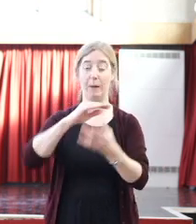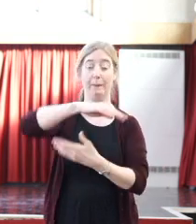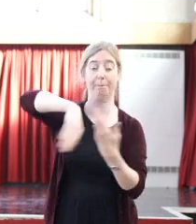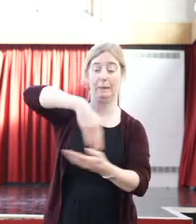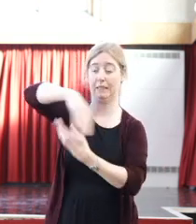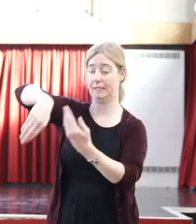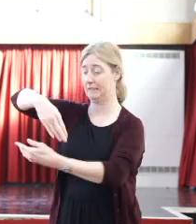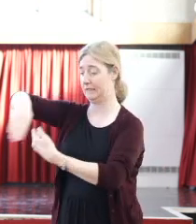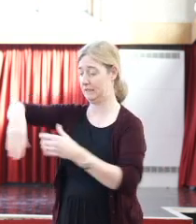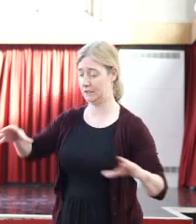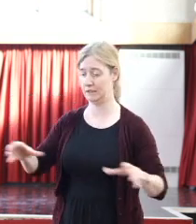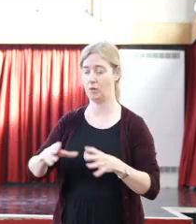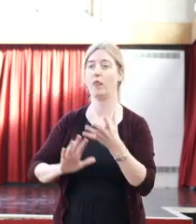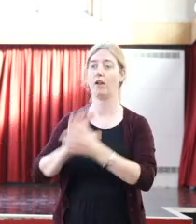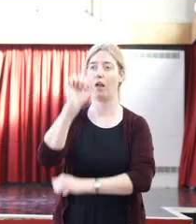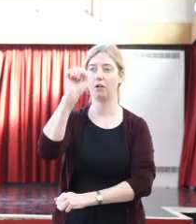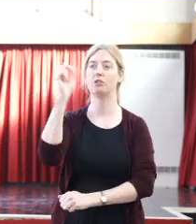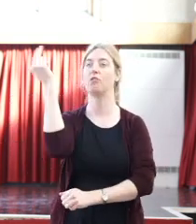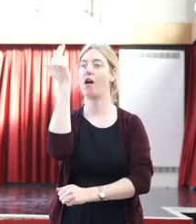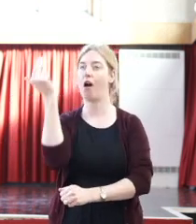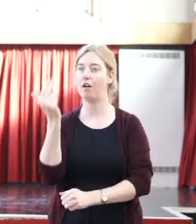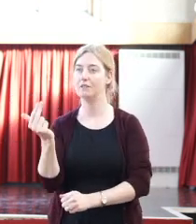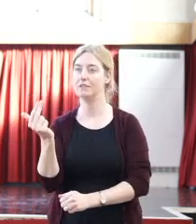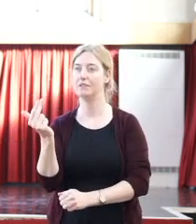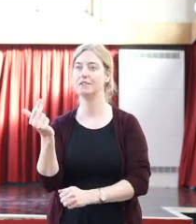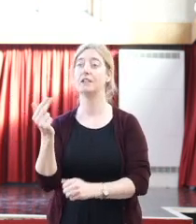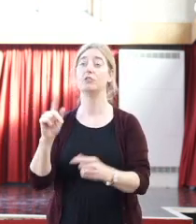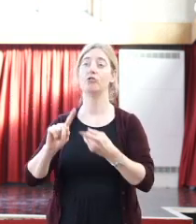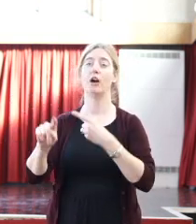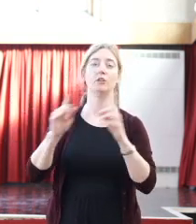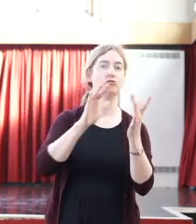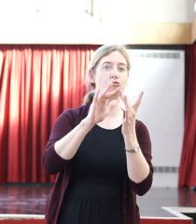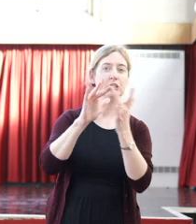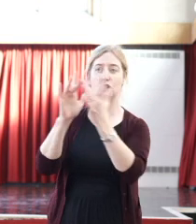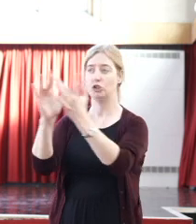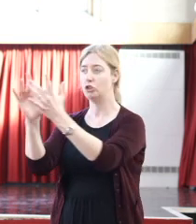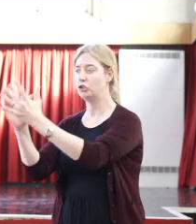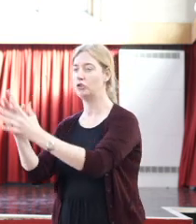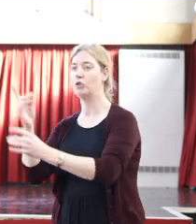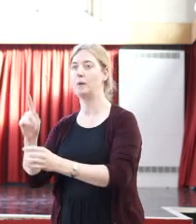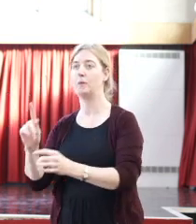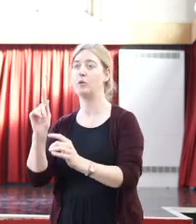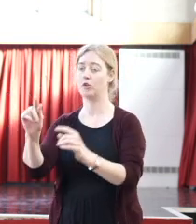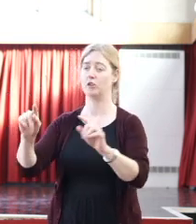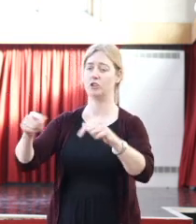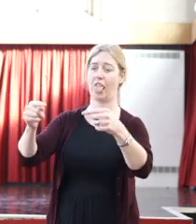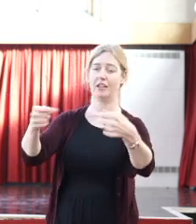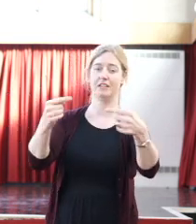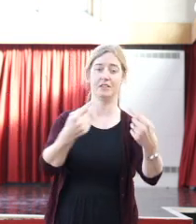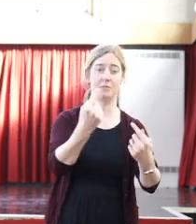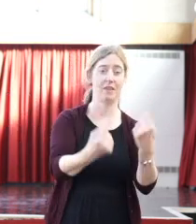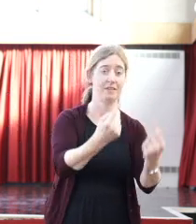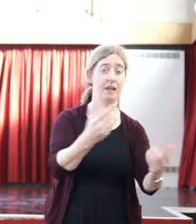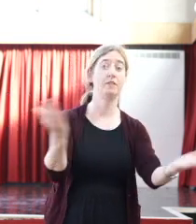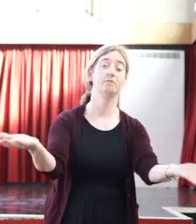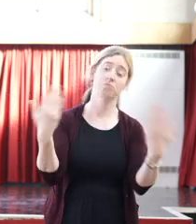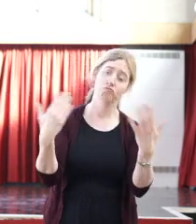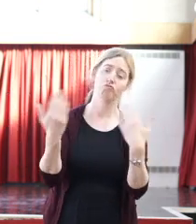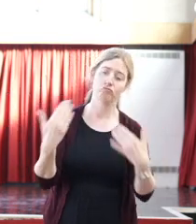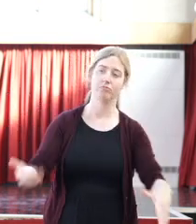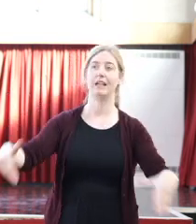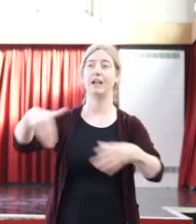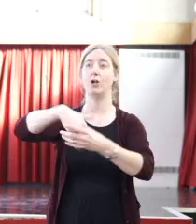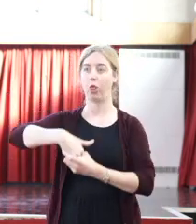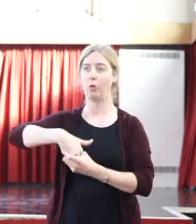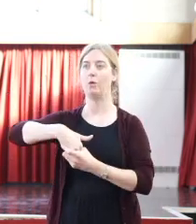cultural activity, setting out to reach young people who face challenging circumstances, makes